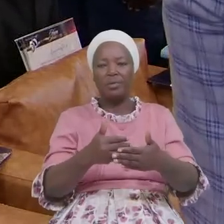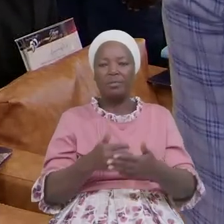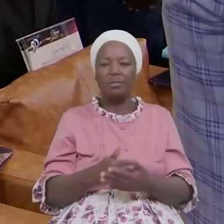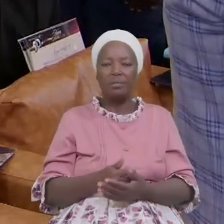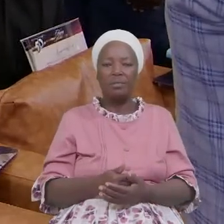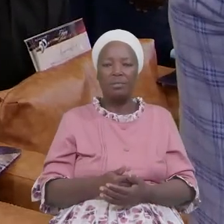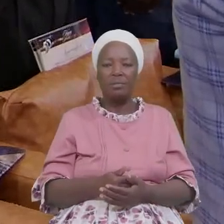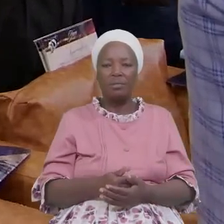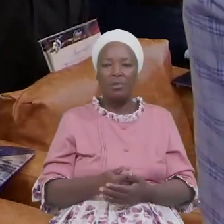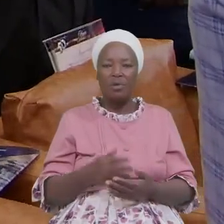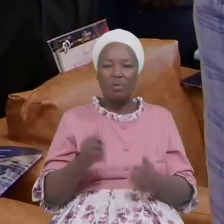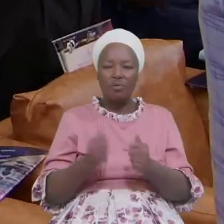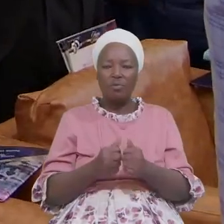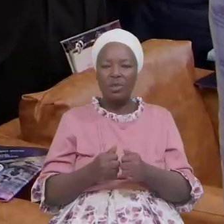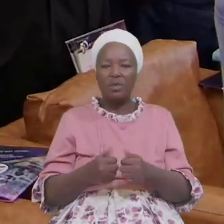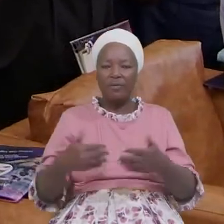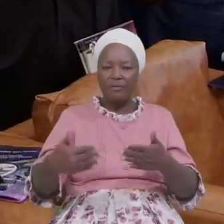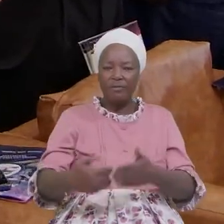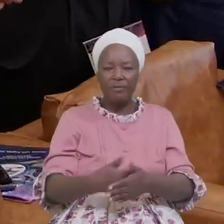A fresh vision